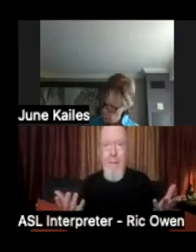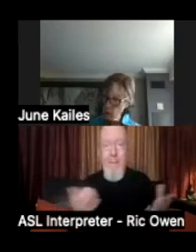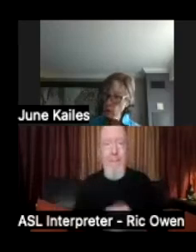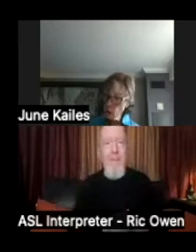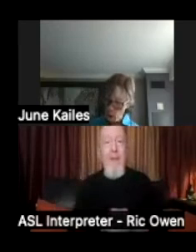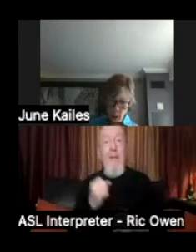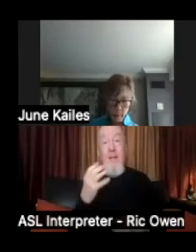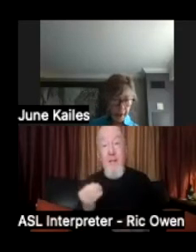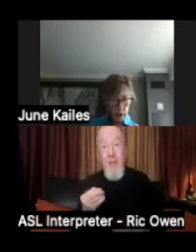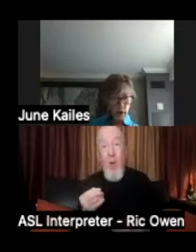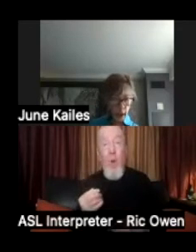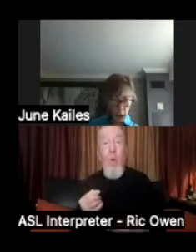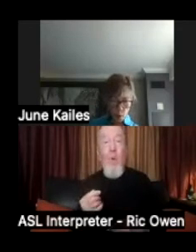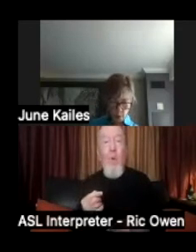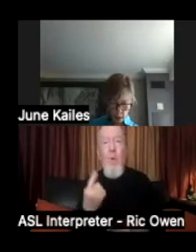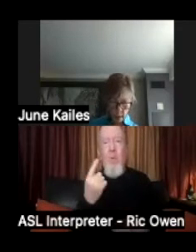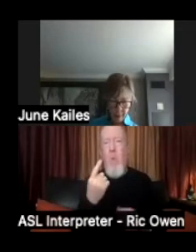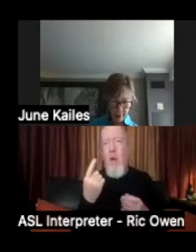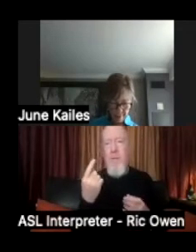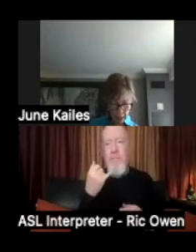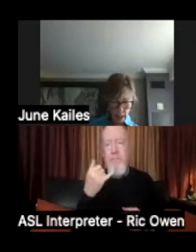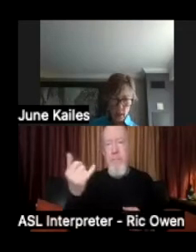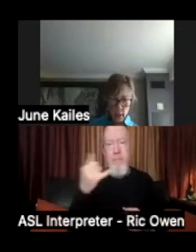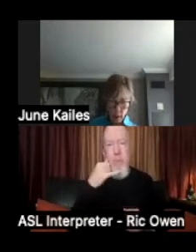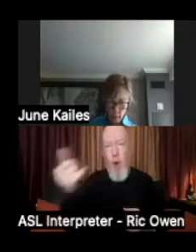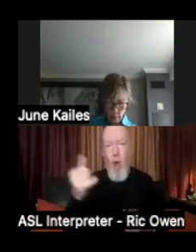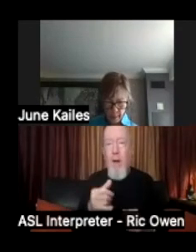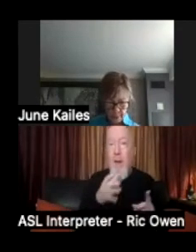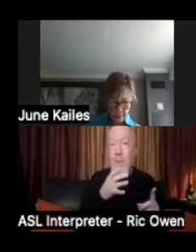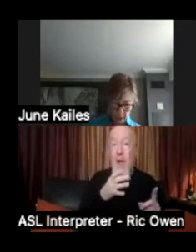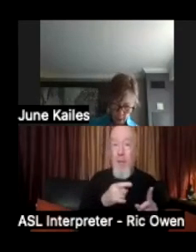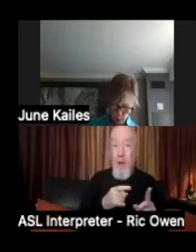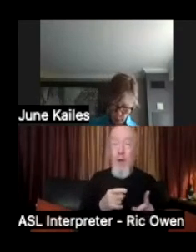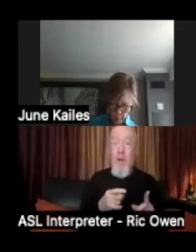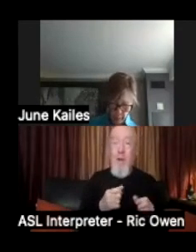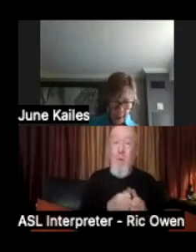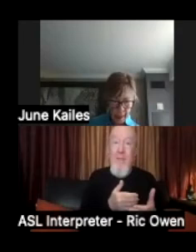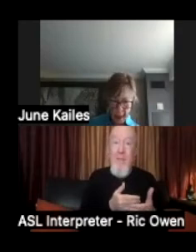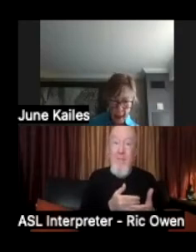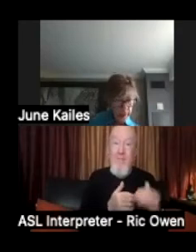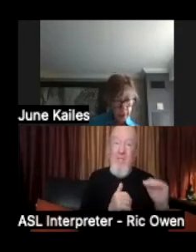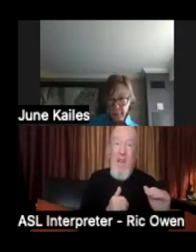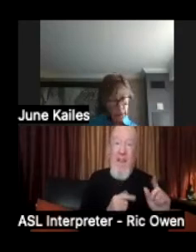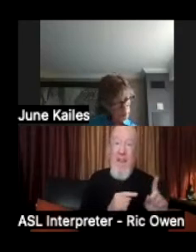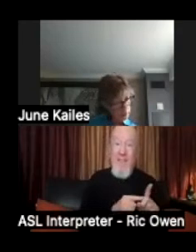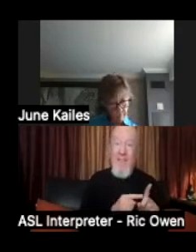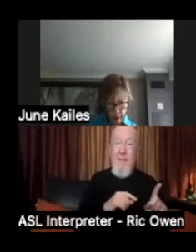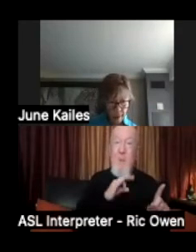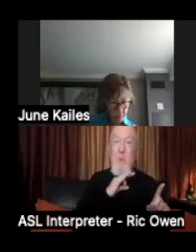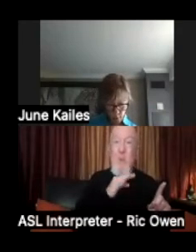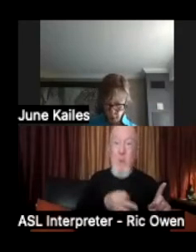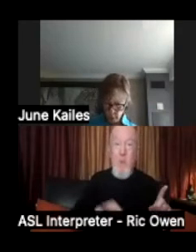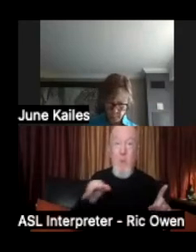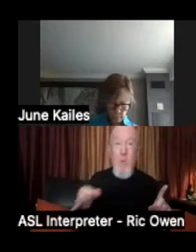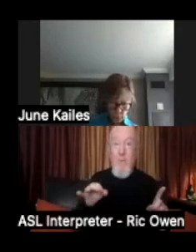a mother called and her child was on a vent, a breathing equipment, and could not